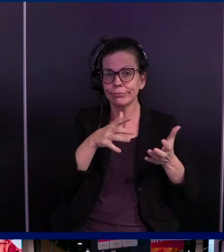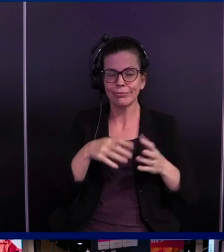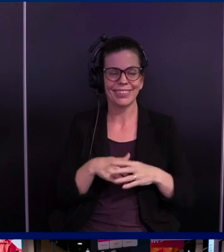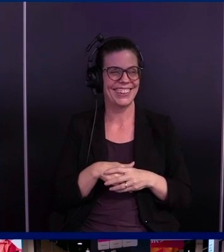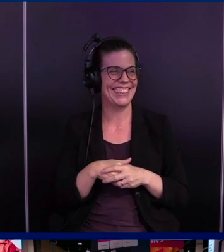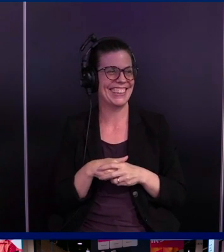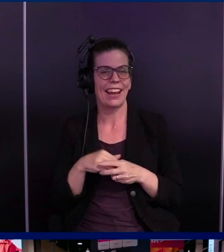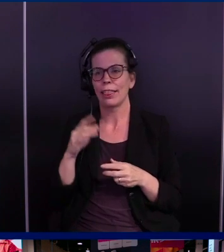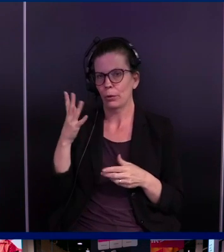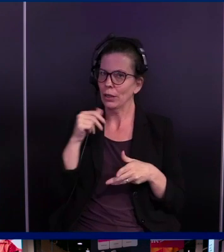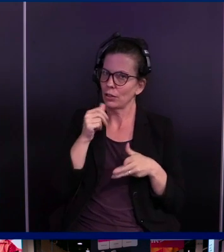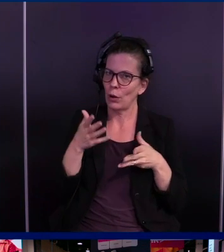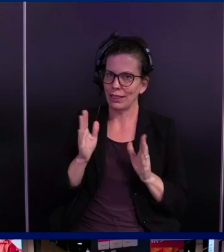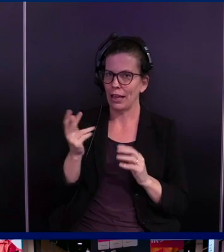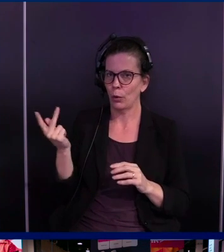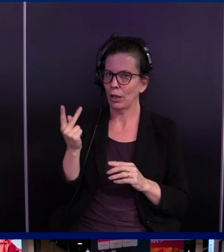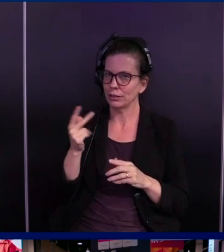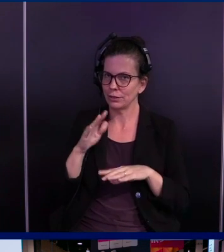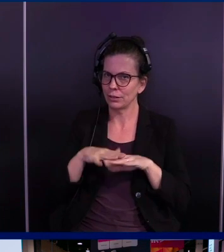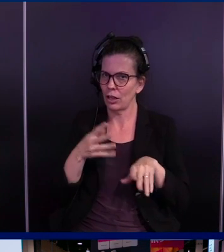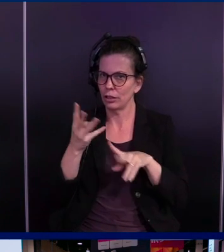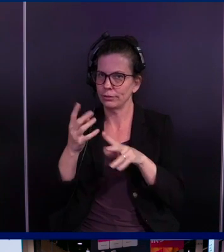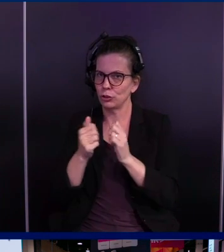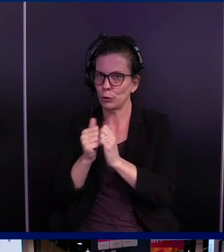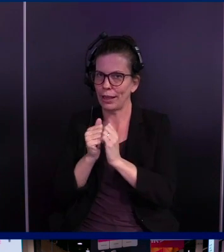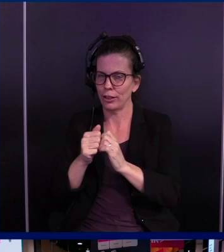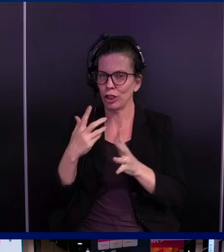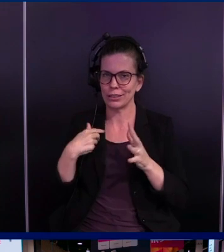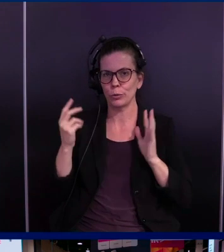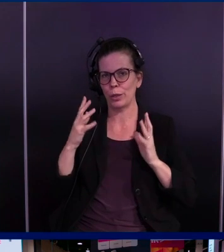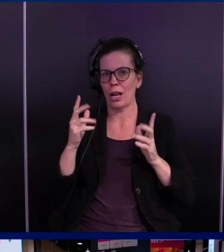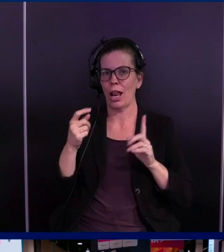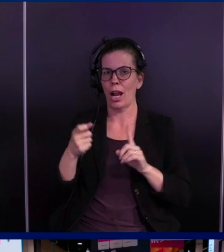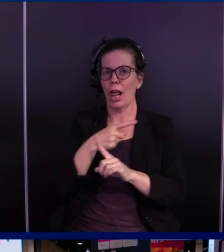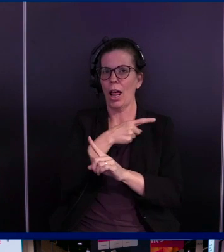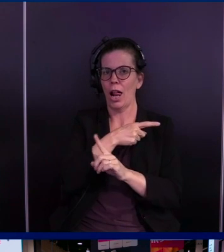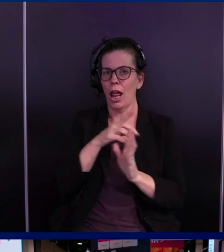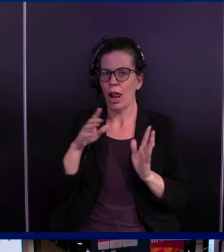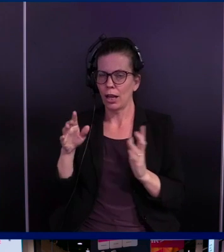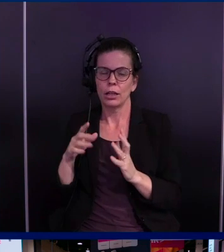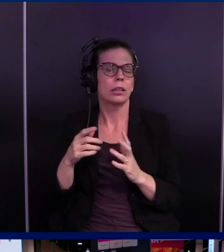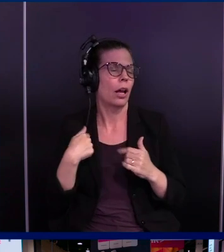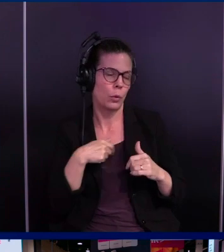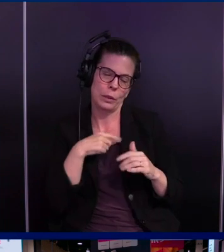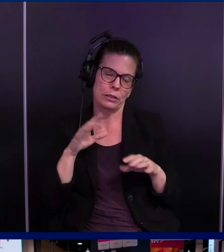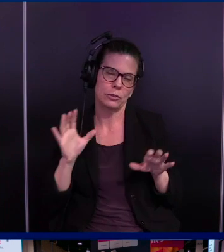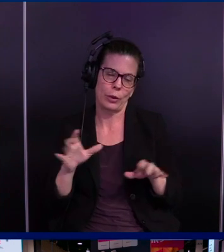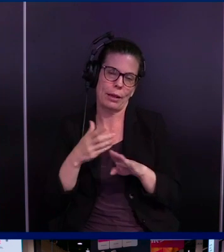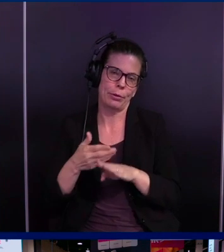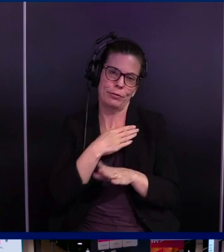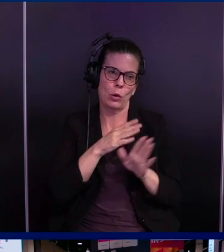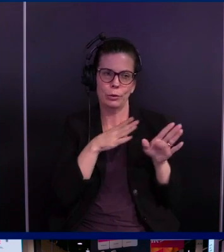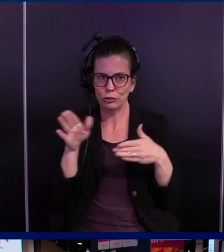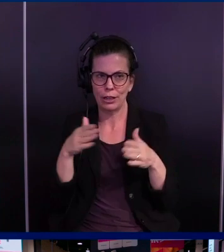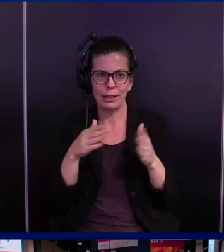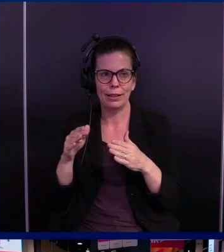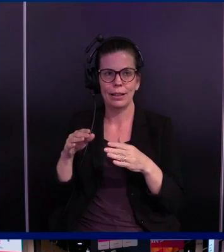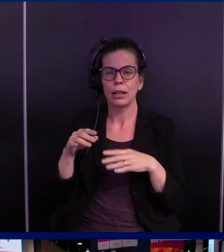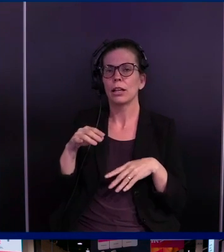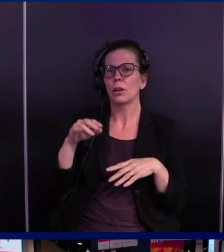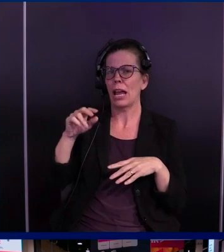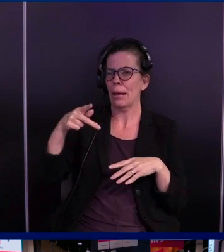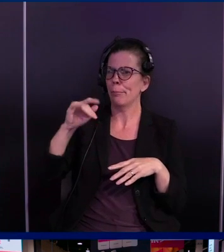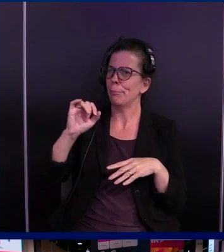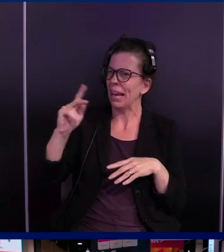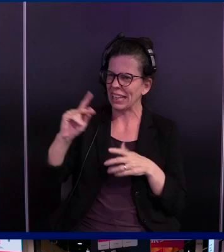This is why they don't allow us to be on stream anymore together, Aaron. Yeah, I know. We used to do that to like everyone. The pack. Wait,